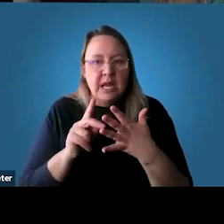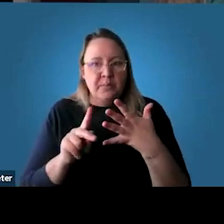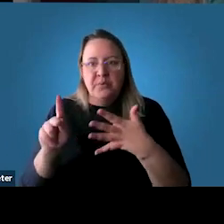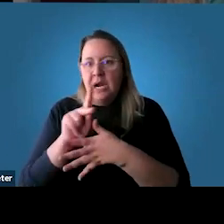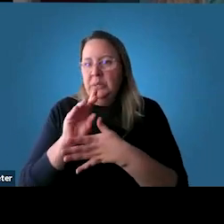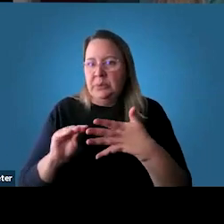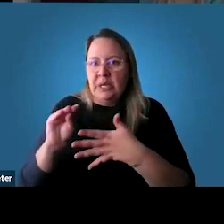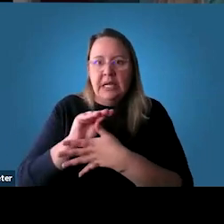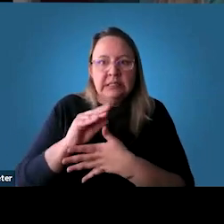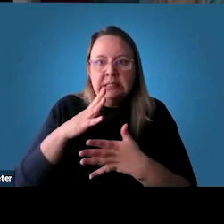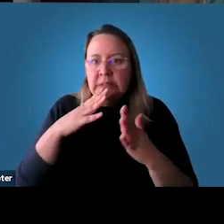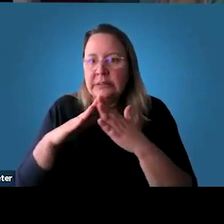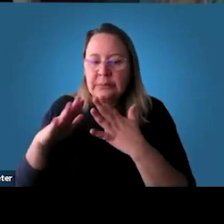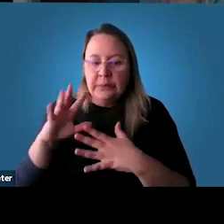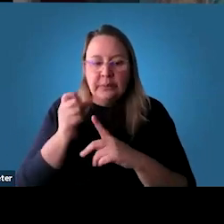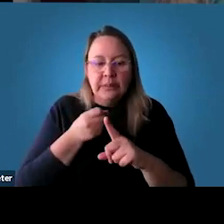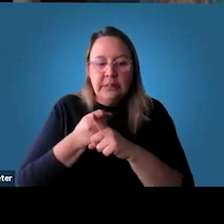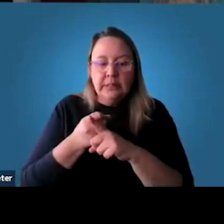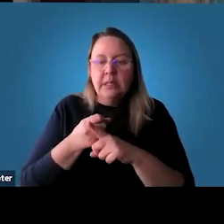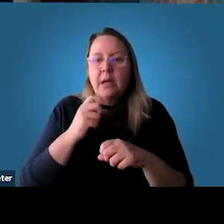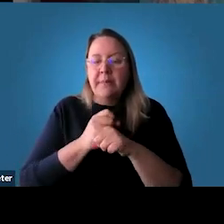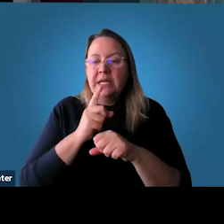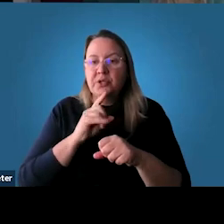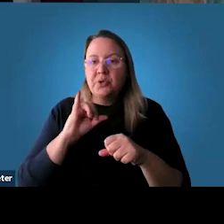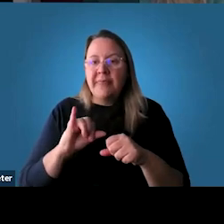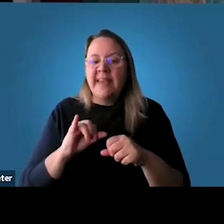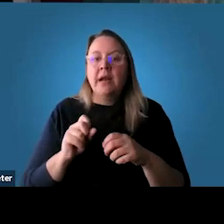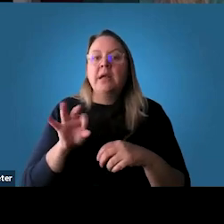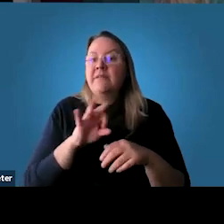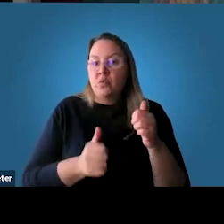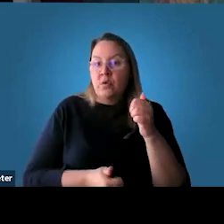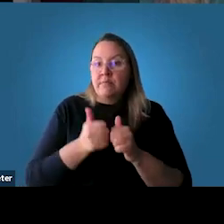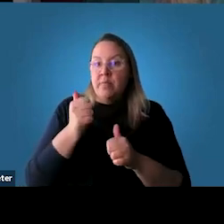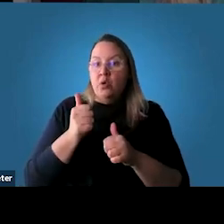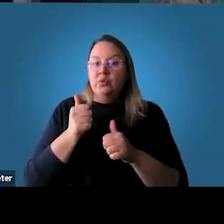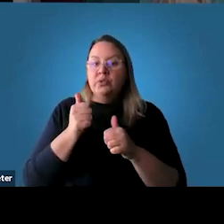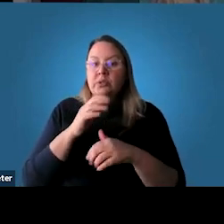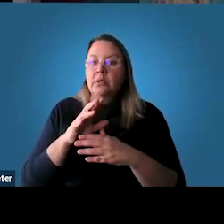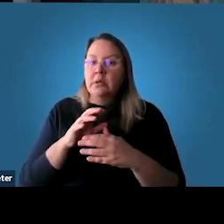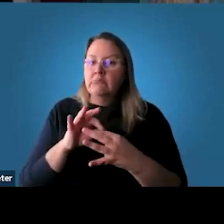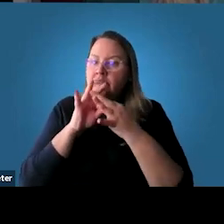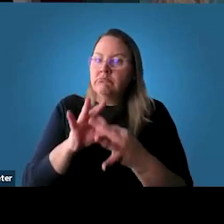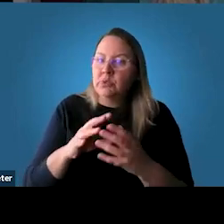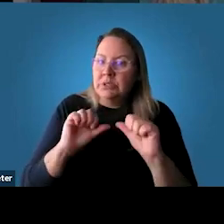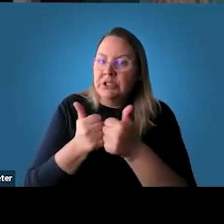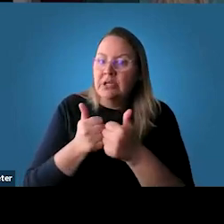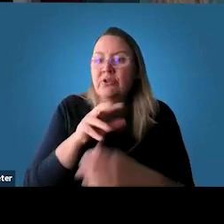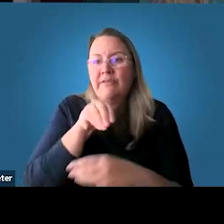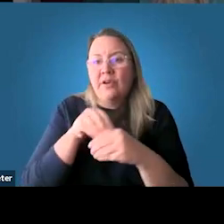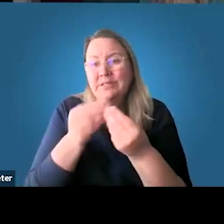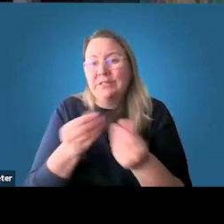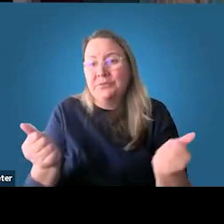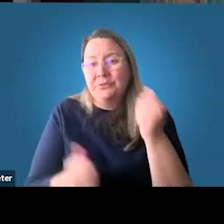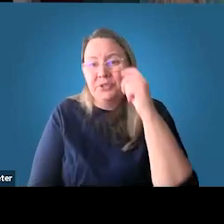community, with a particular emphasis on ensuring that those who are most proximate to the challenges are involved in the